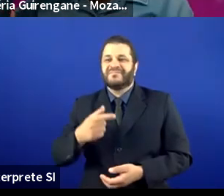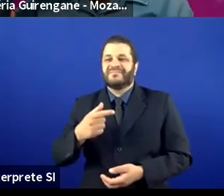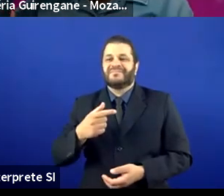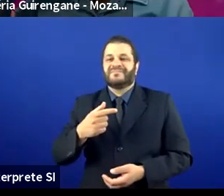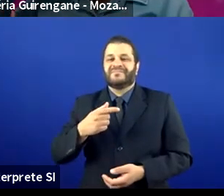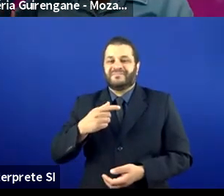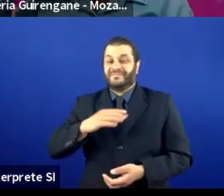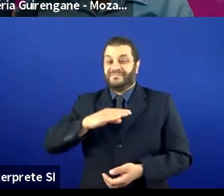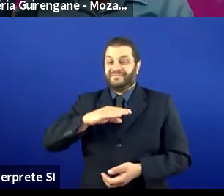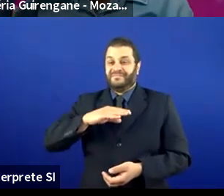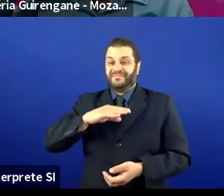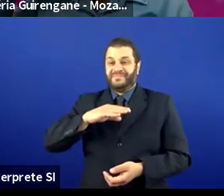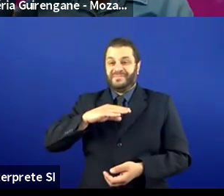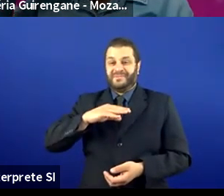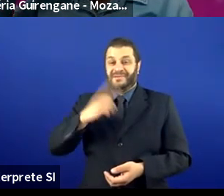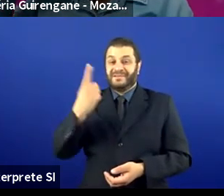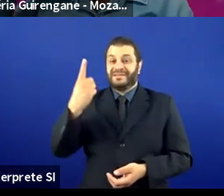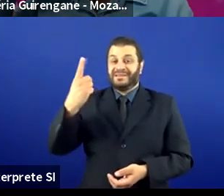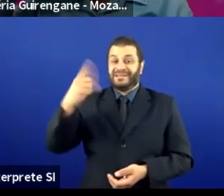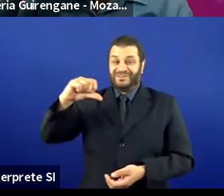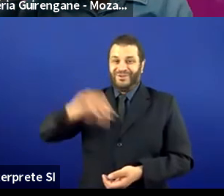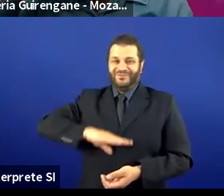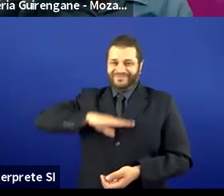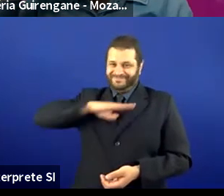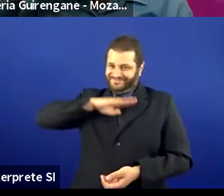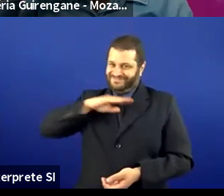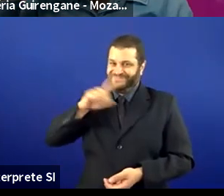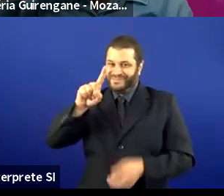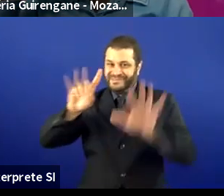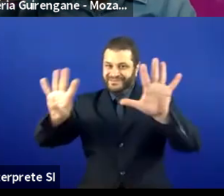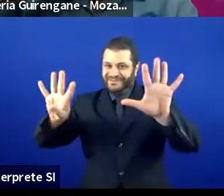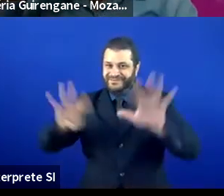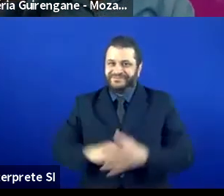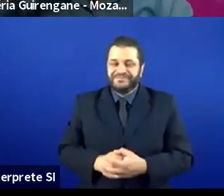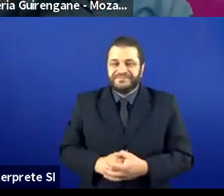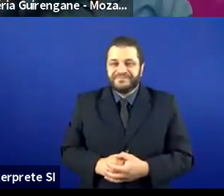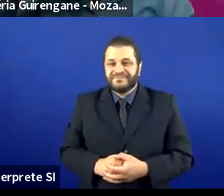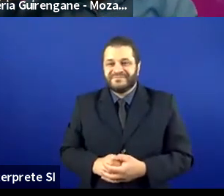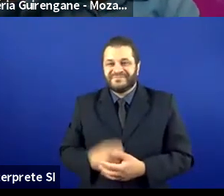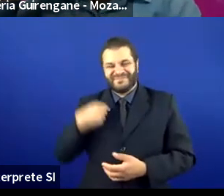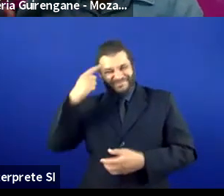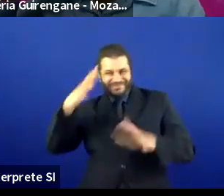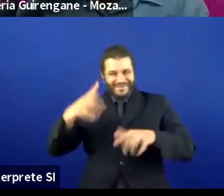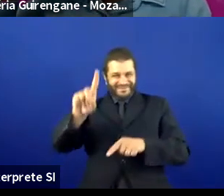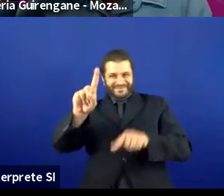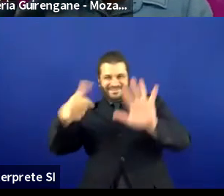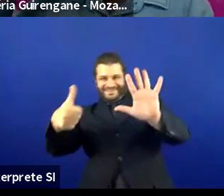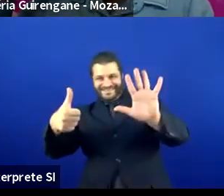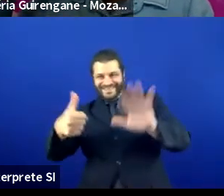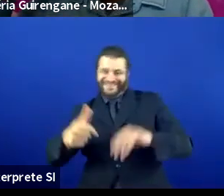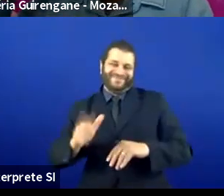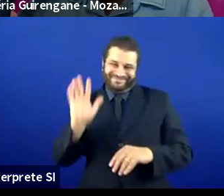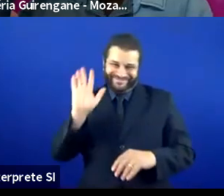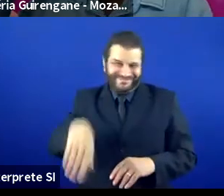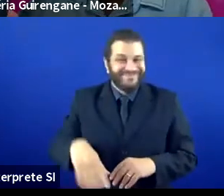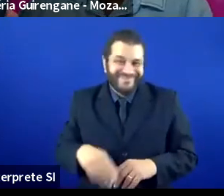29. Ah, yeah. 29. I was thinking 16. Todavía es joven. Sí. Todavía